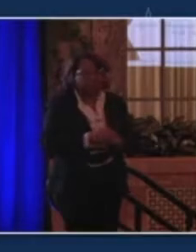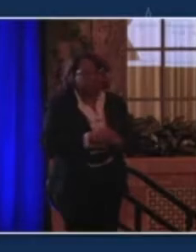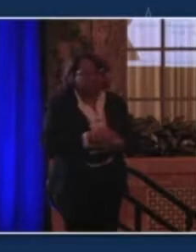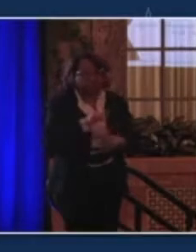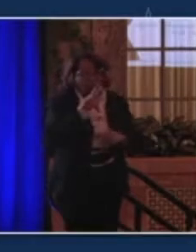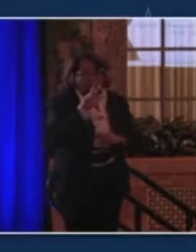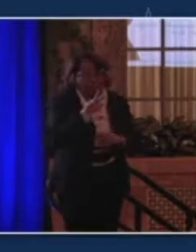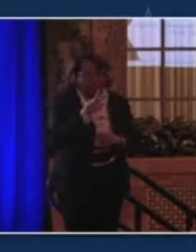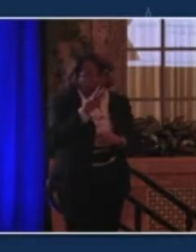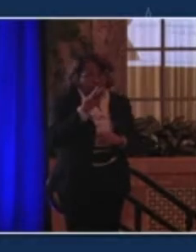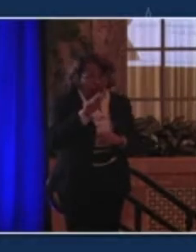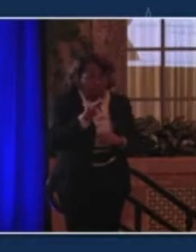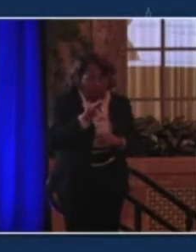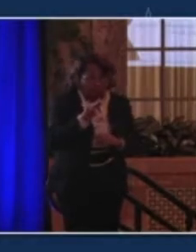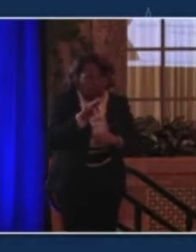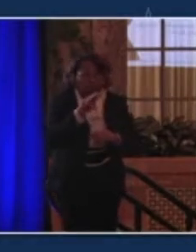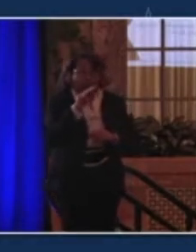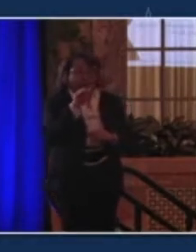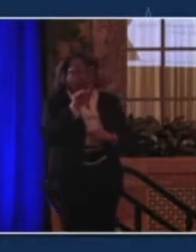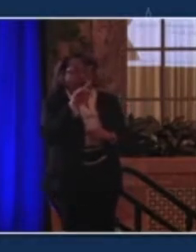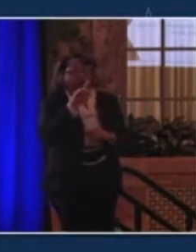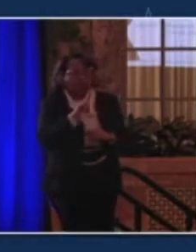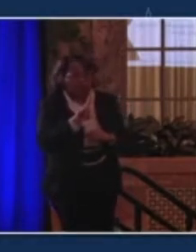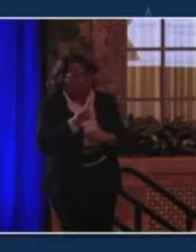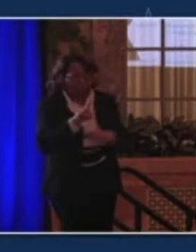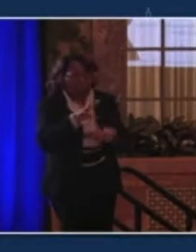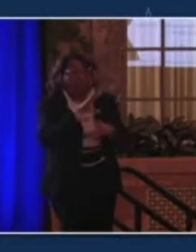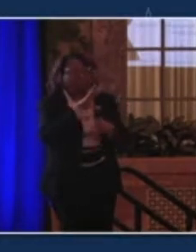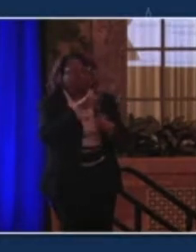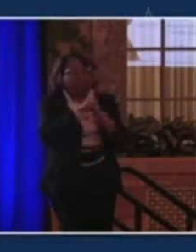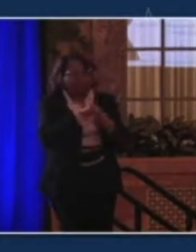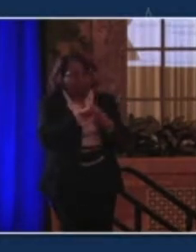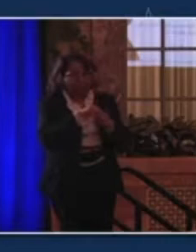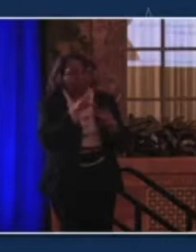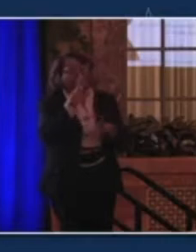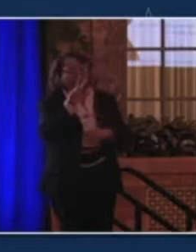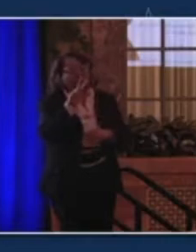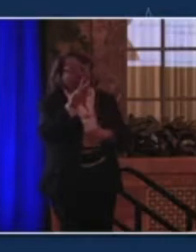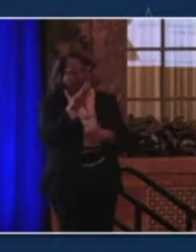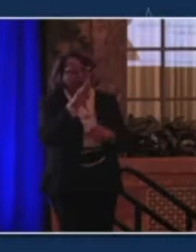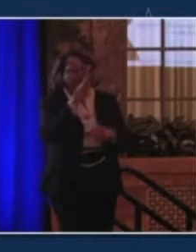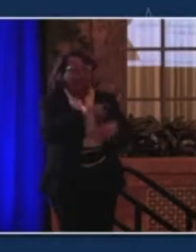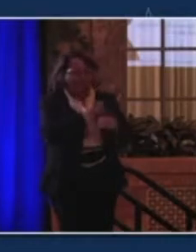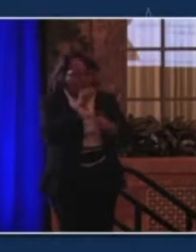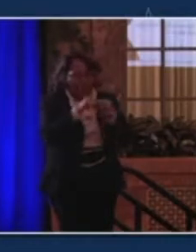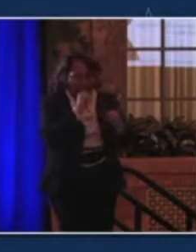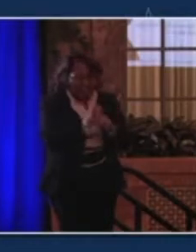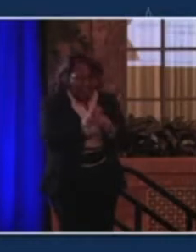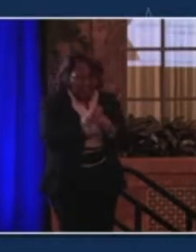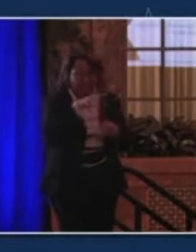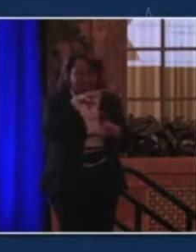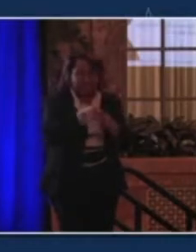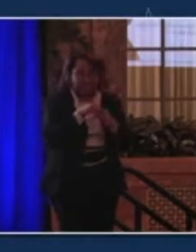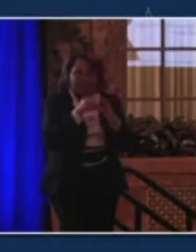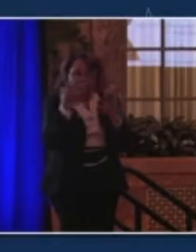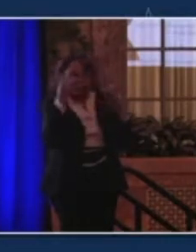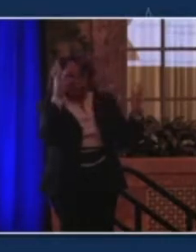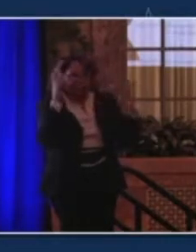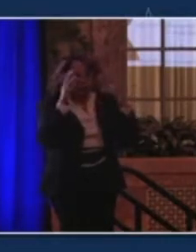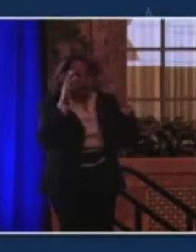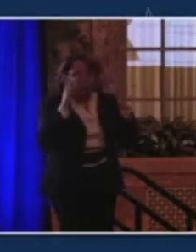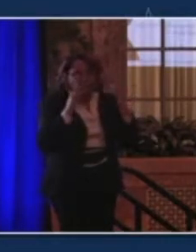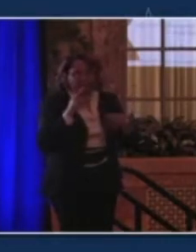32 long years, many wandered in the wilderness. And I feel the tug of that history